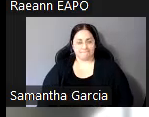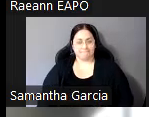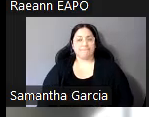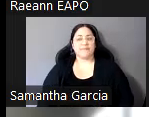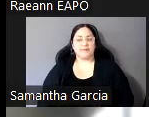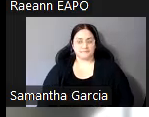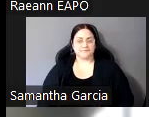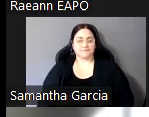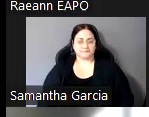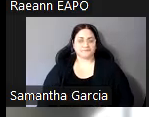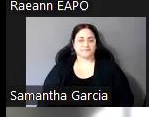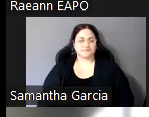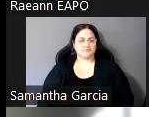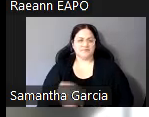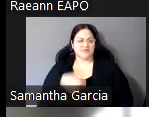that